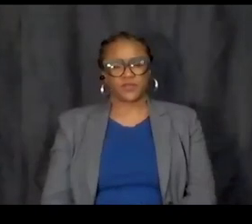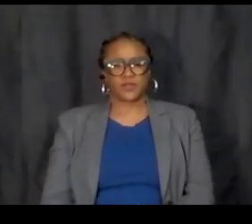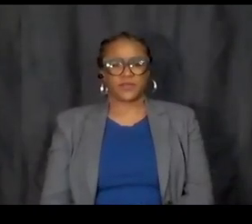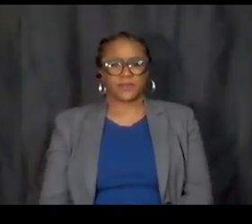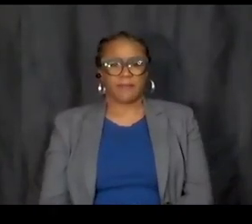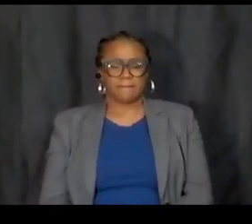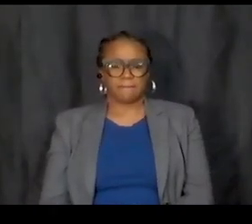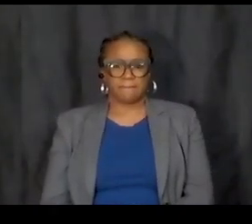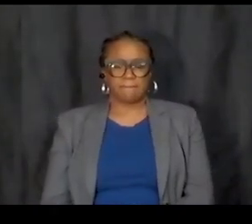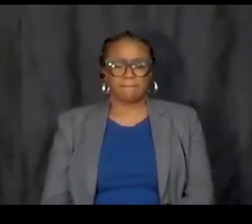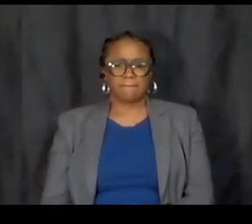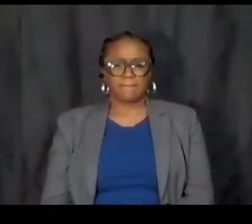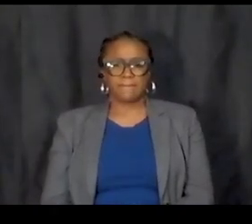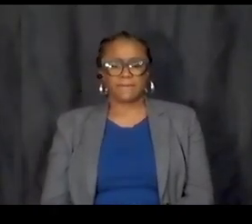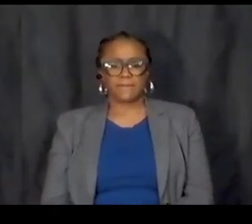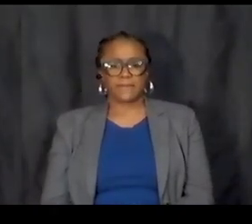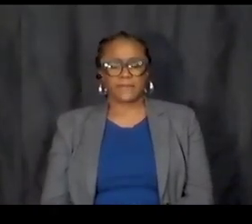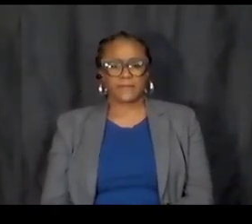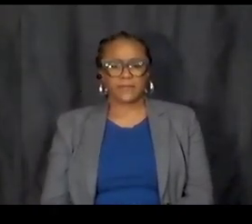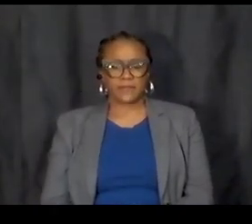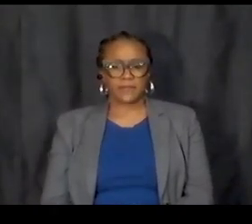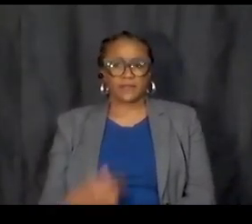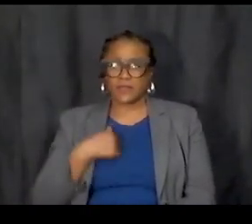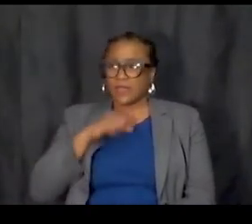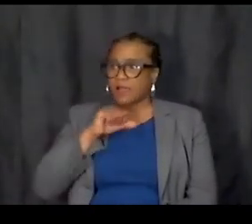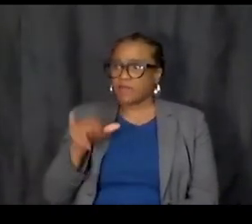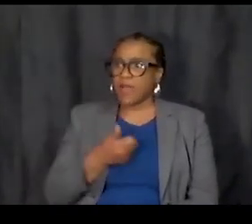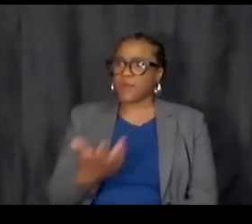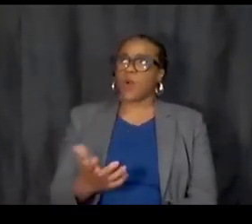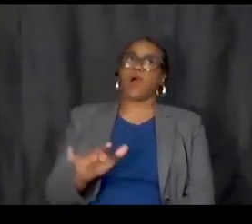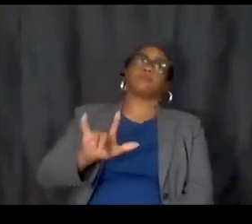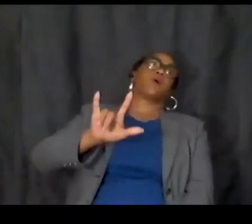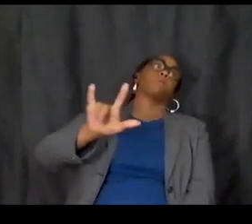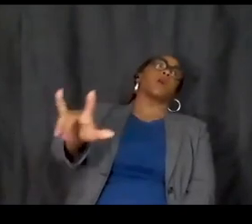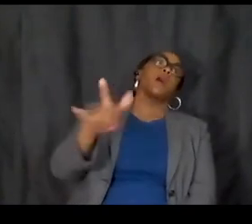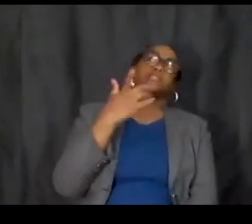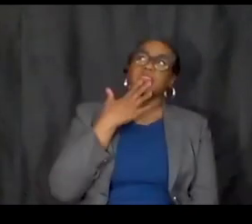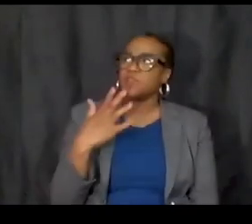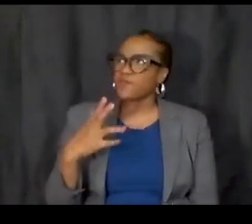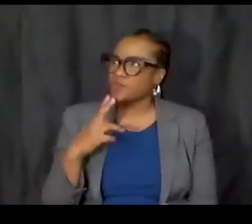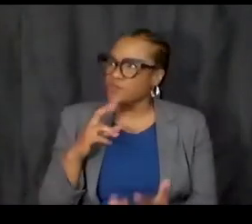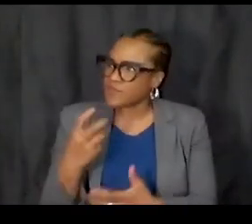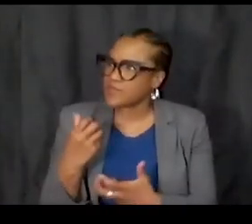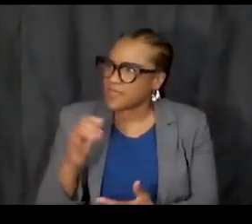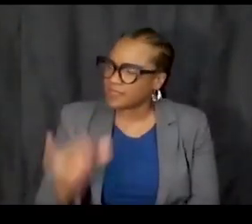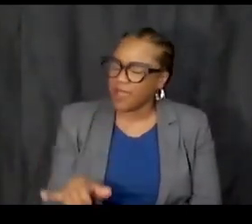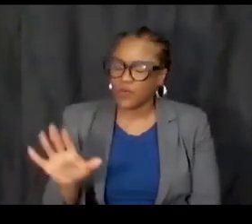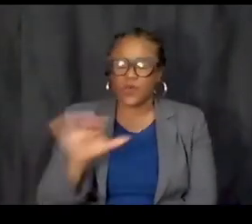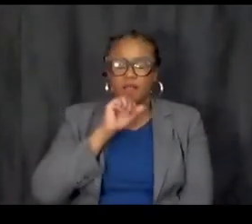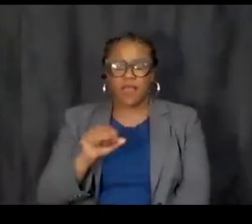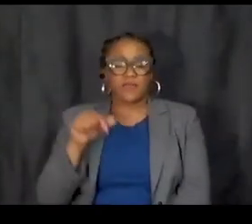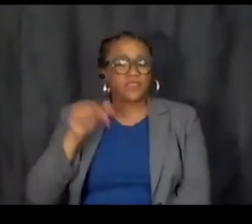I love that poem so much. Thank you for reading it. I love that poem. This is disclosure.